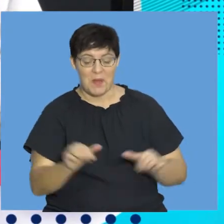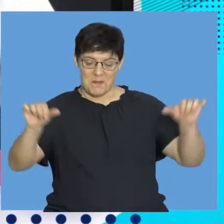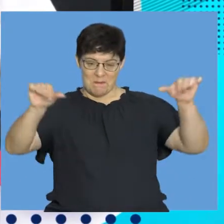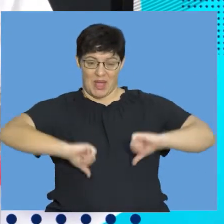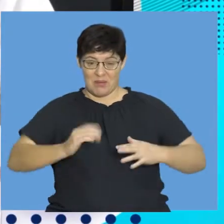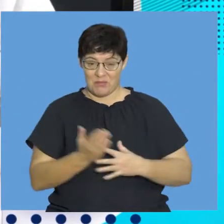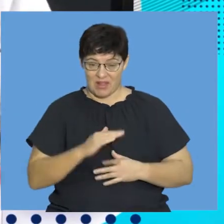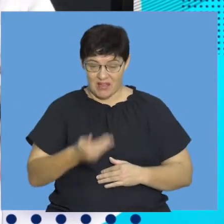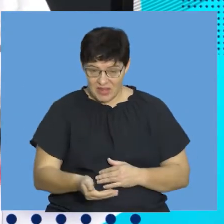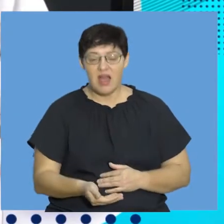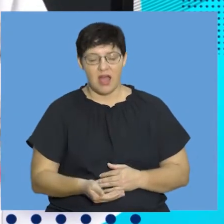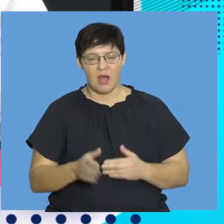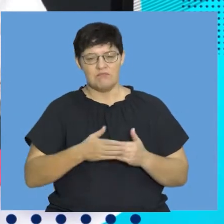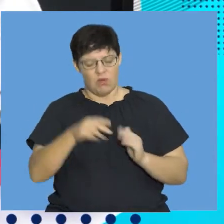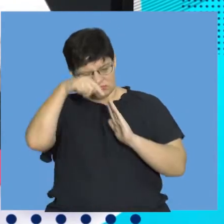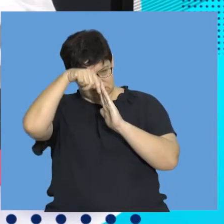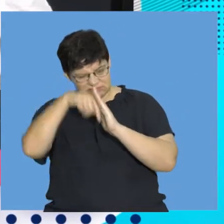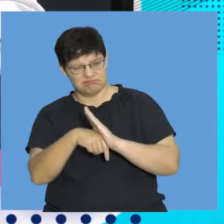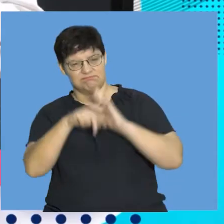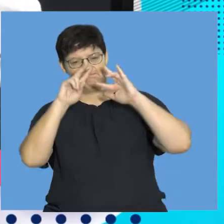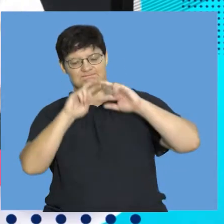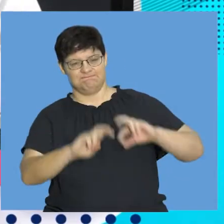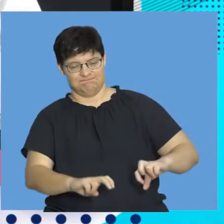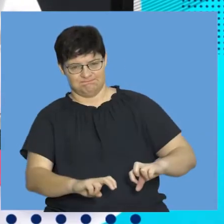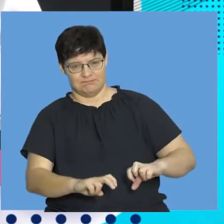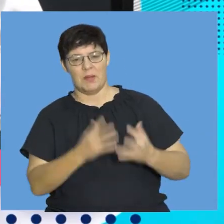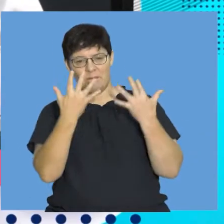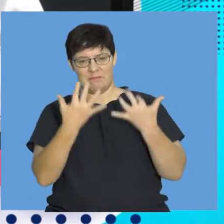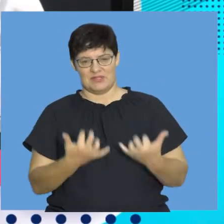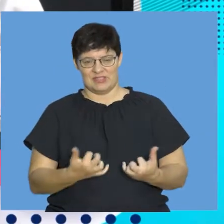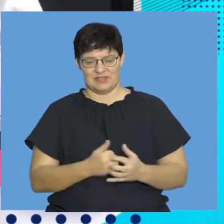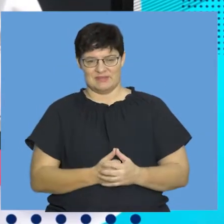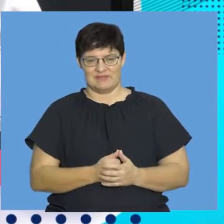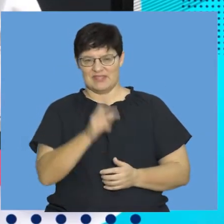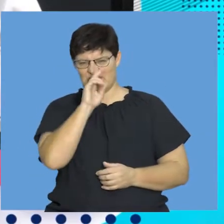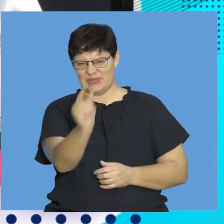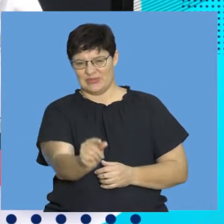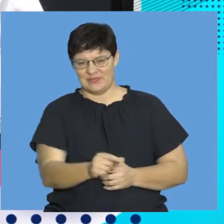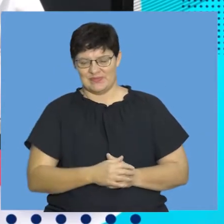into more detail with regards to budgets. See you just now.